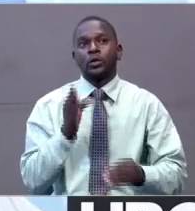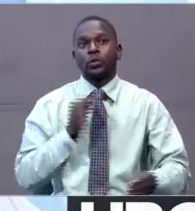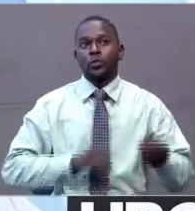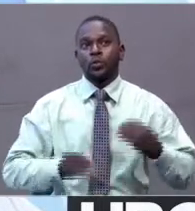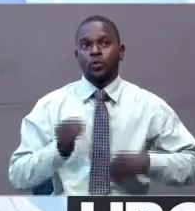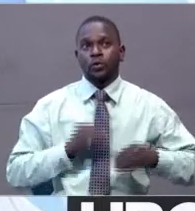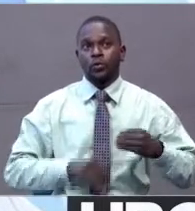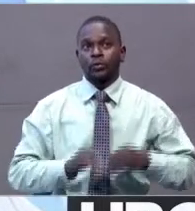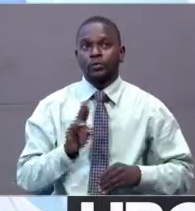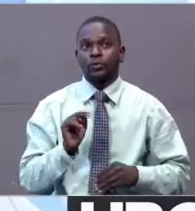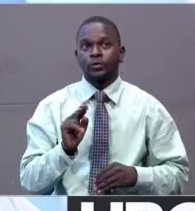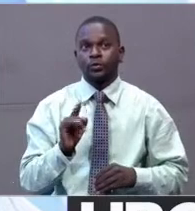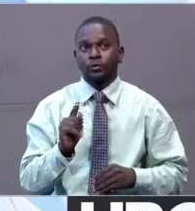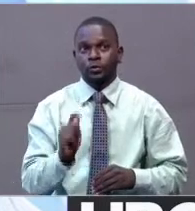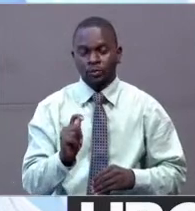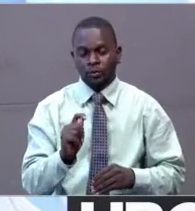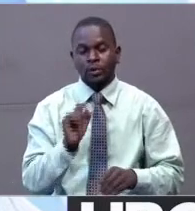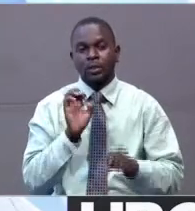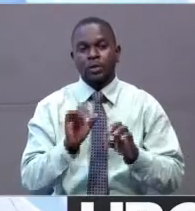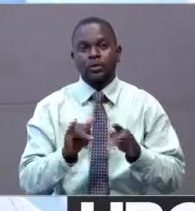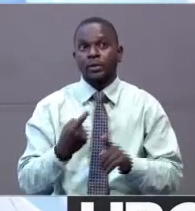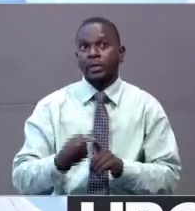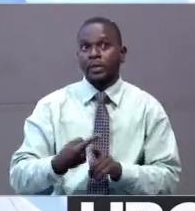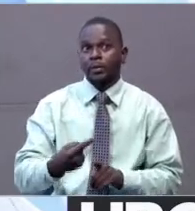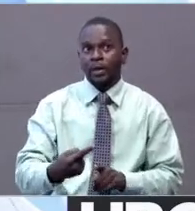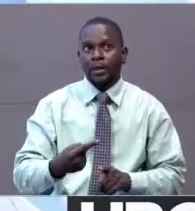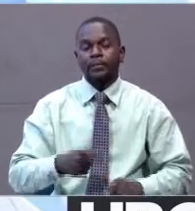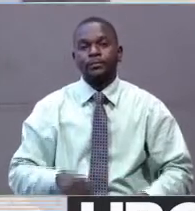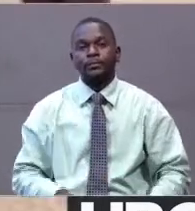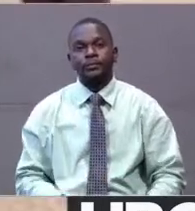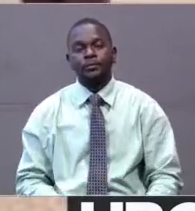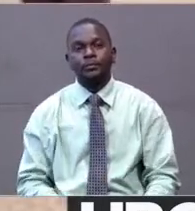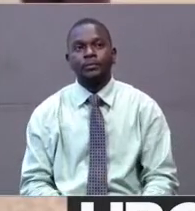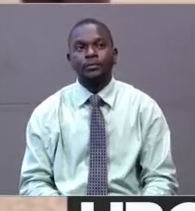Anti-Corruption Unit offices in Kampala.